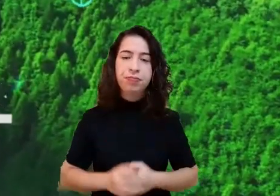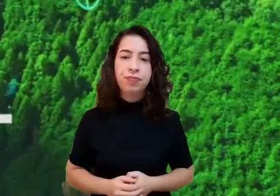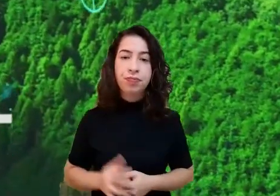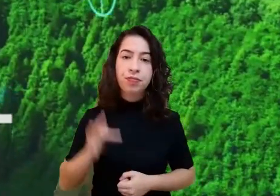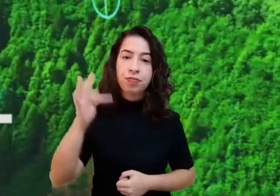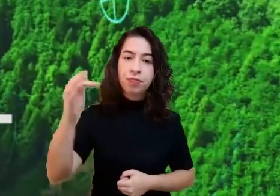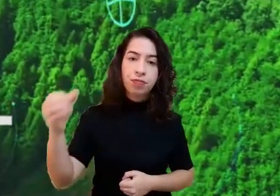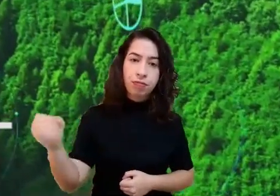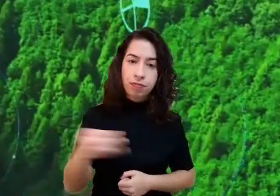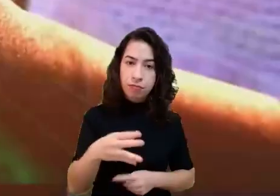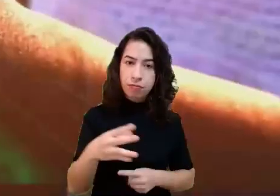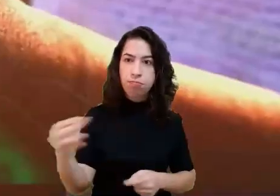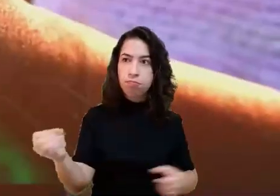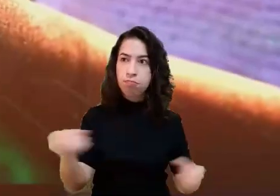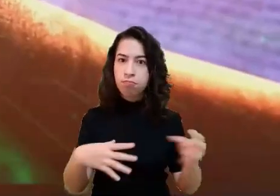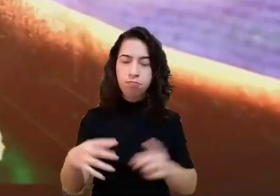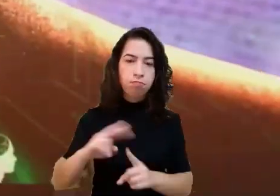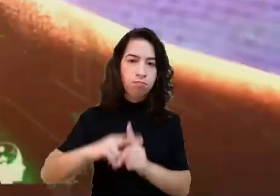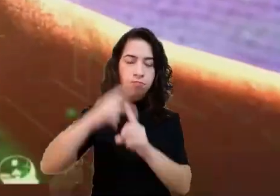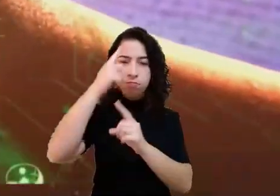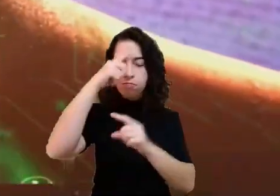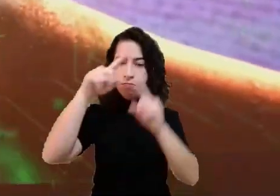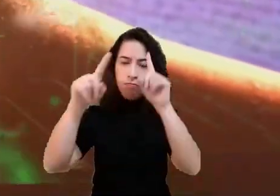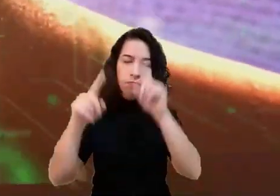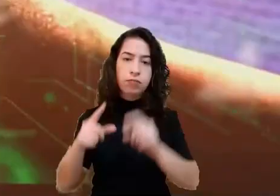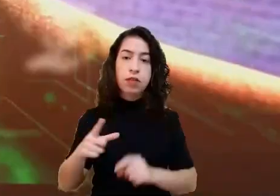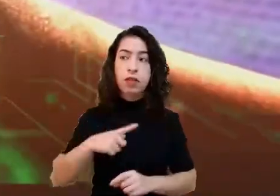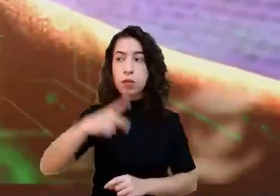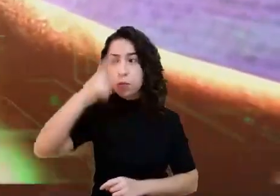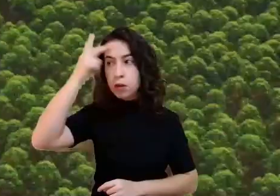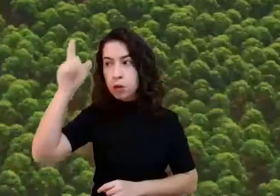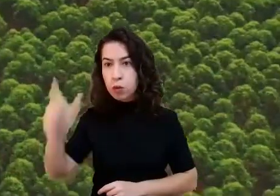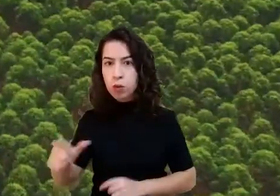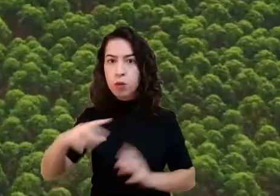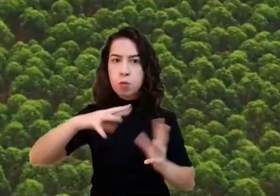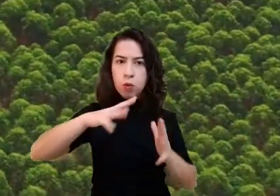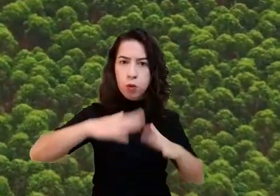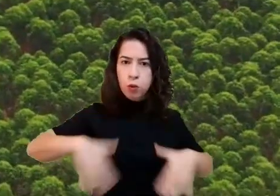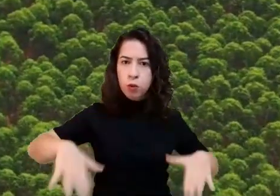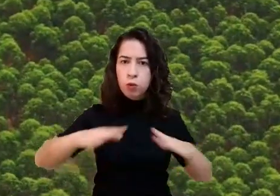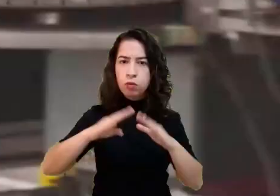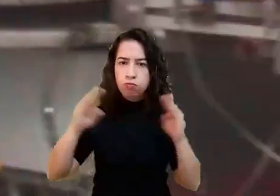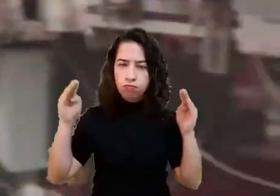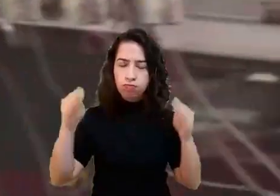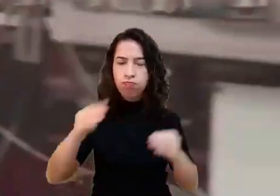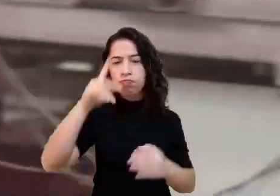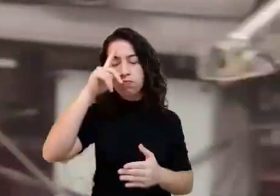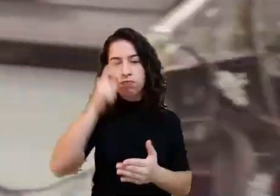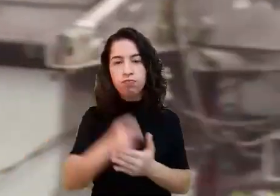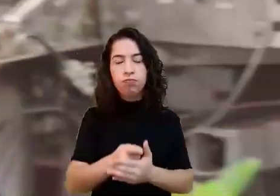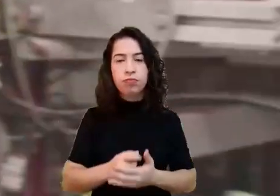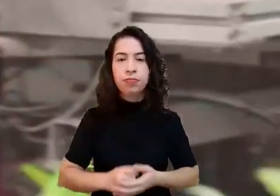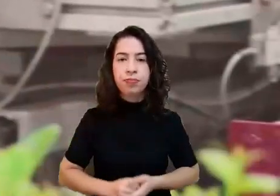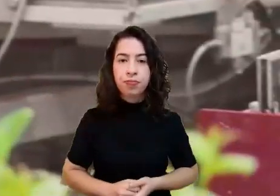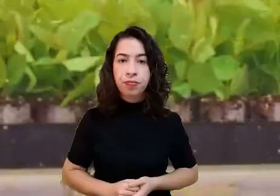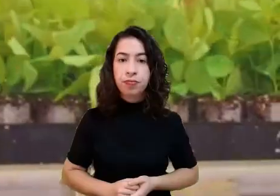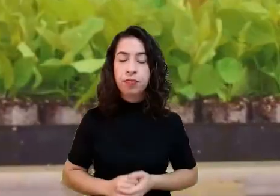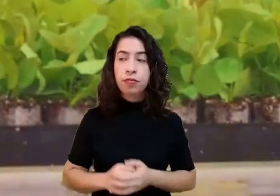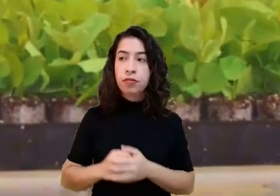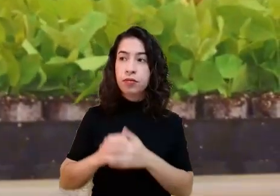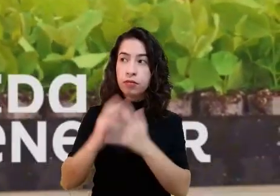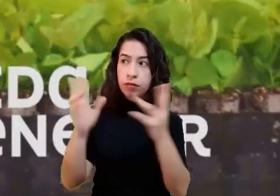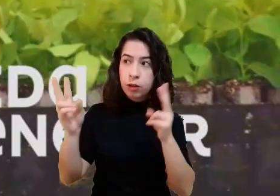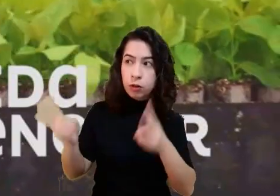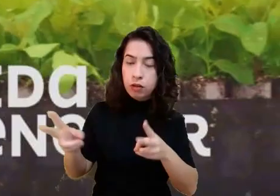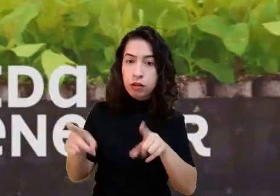future is renewable and has people and planet in the center of all decisions. More than preserving, we have to